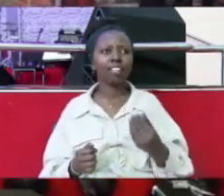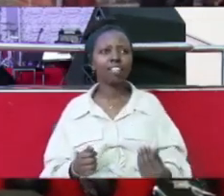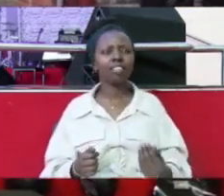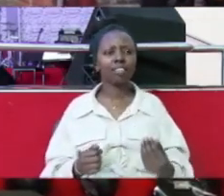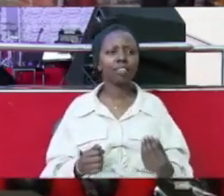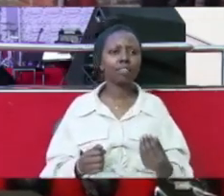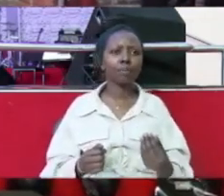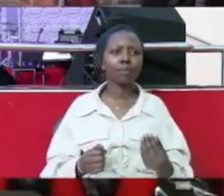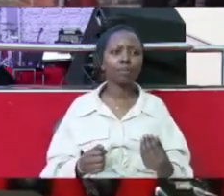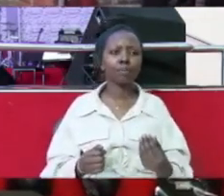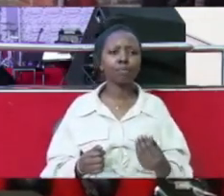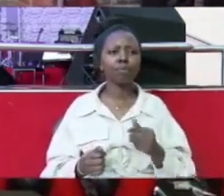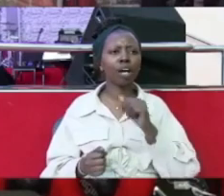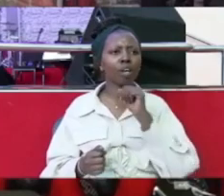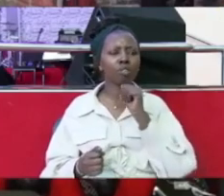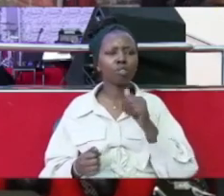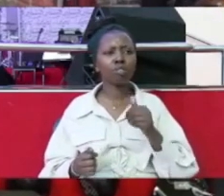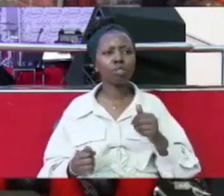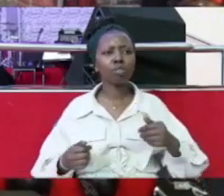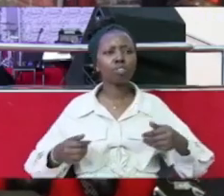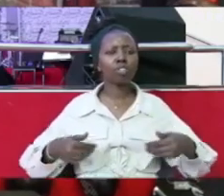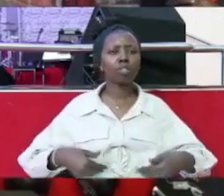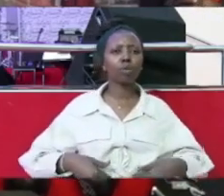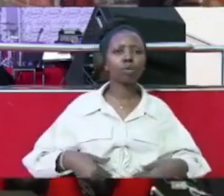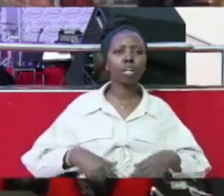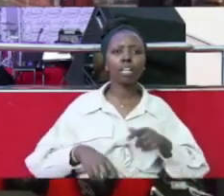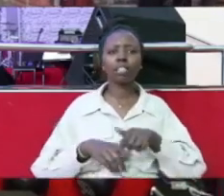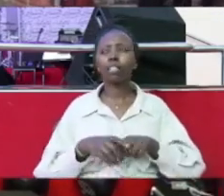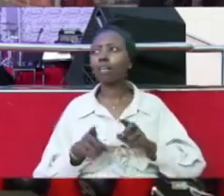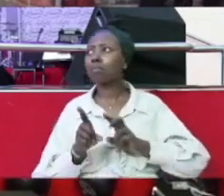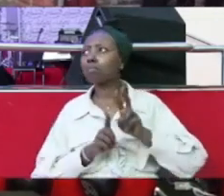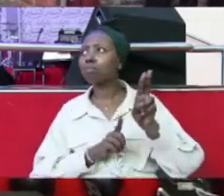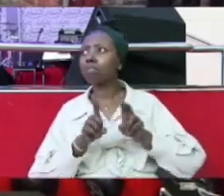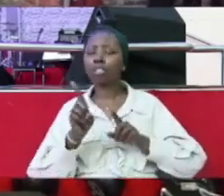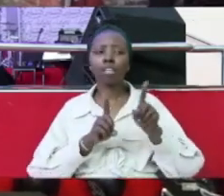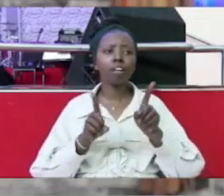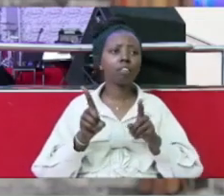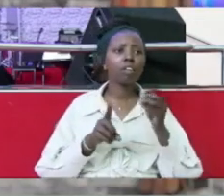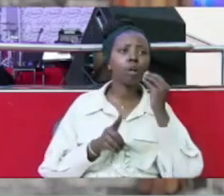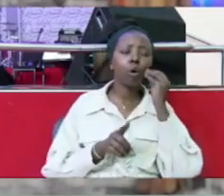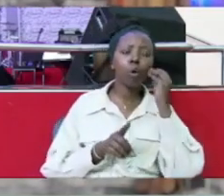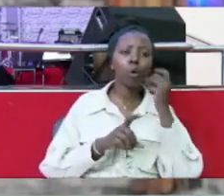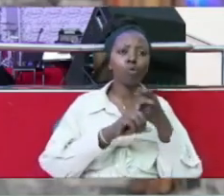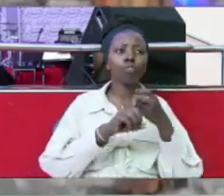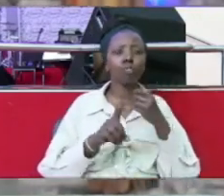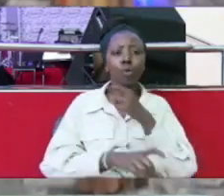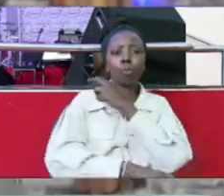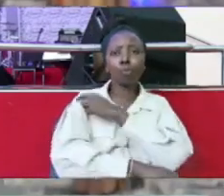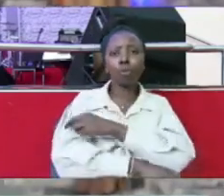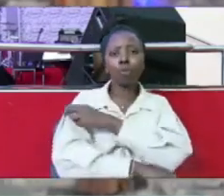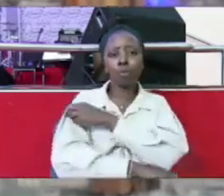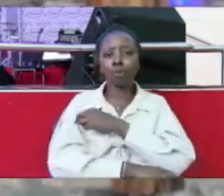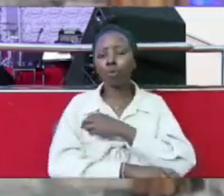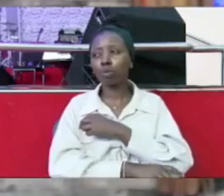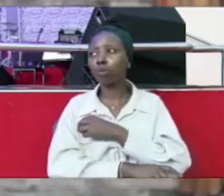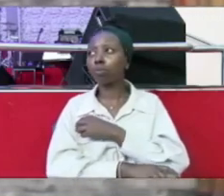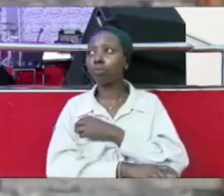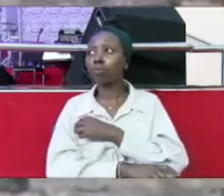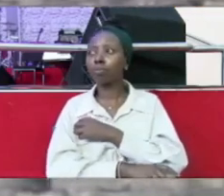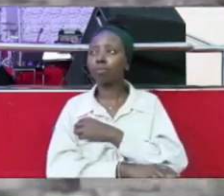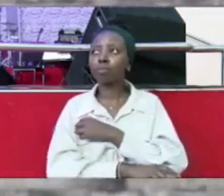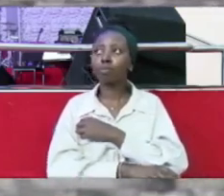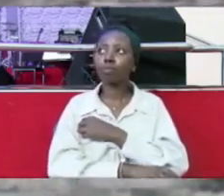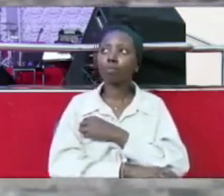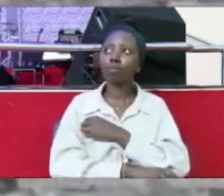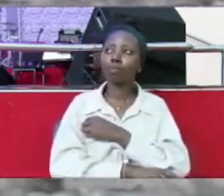Na hakuwa mtoto. And as they were traveling now to their home from the hospital, walipokuwa nasafiri kuelekea nyumbani toka hospitalini,